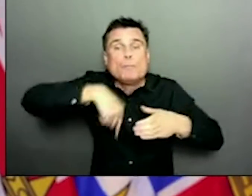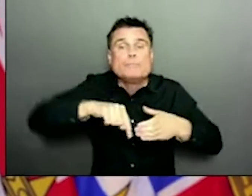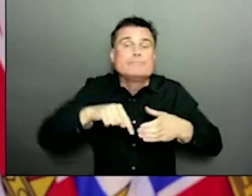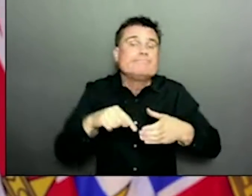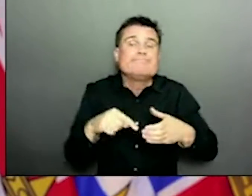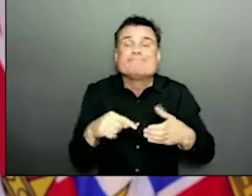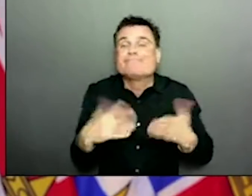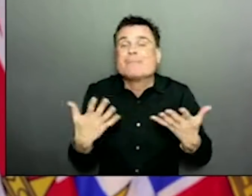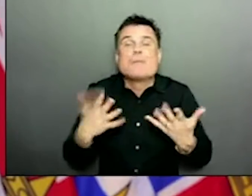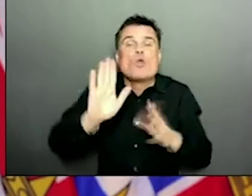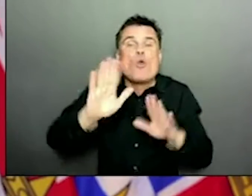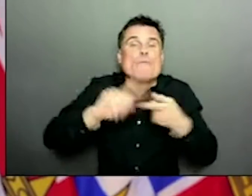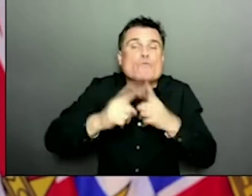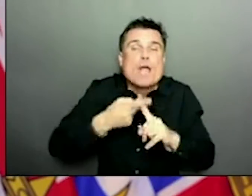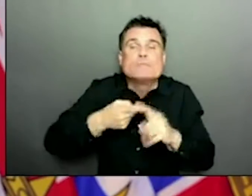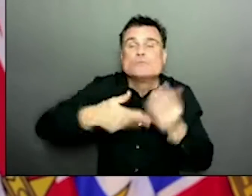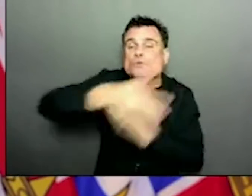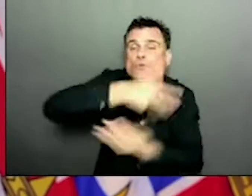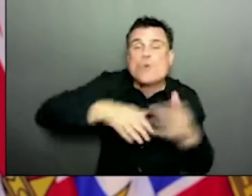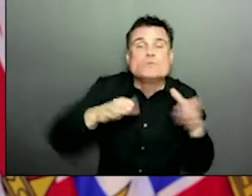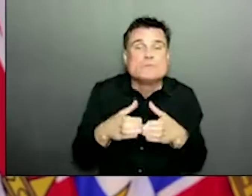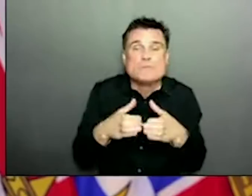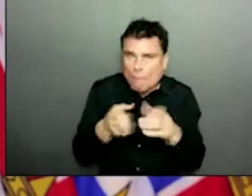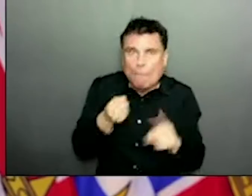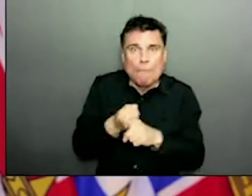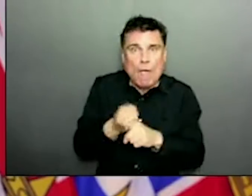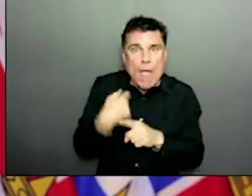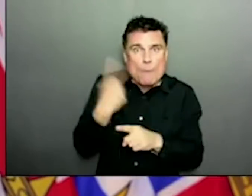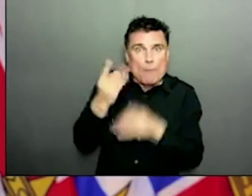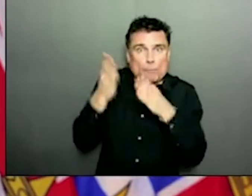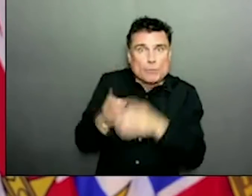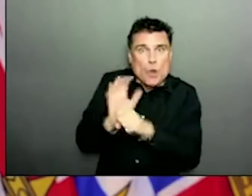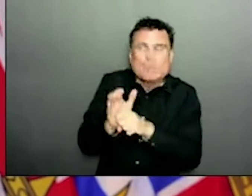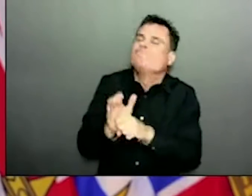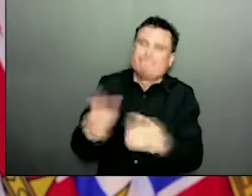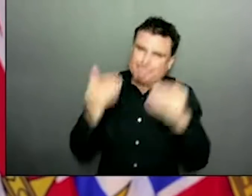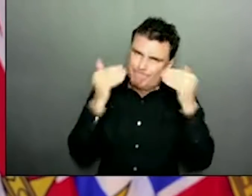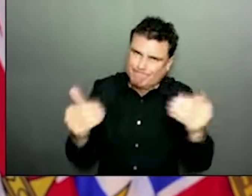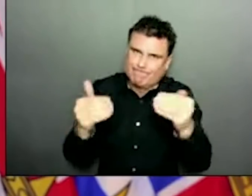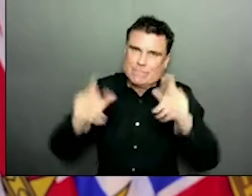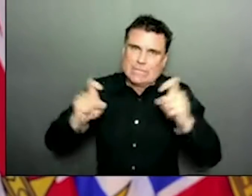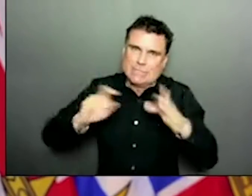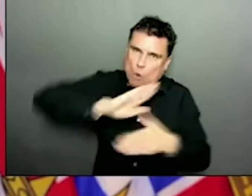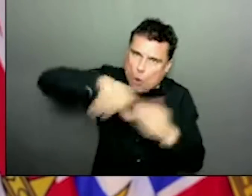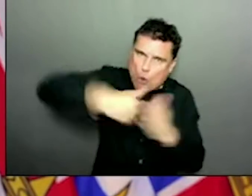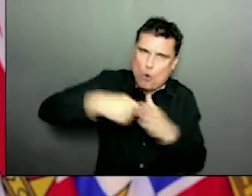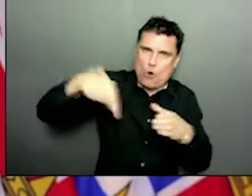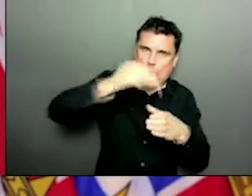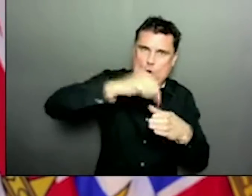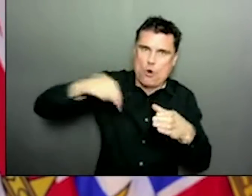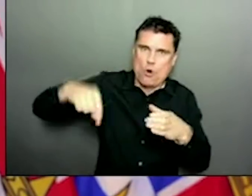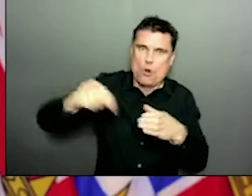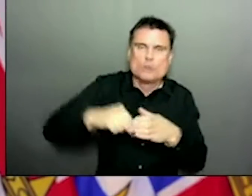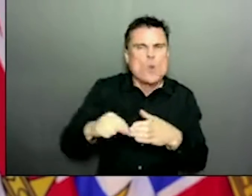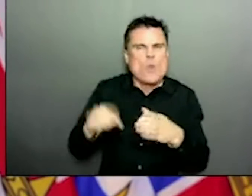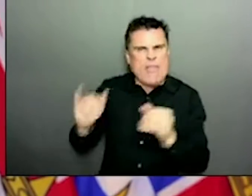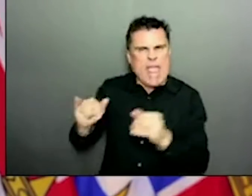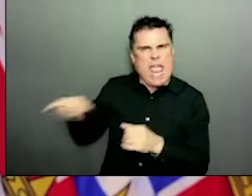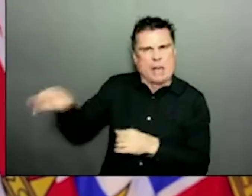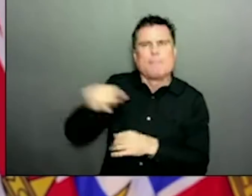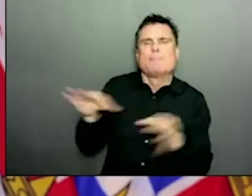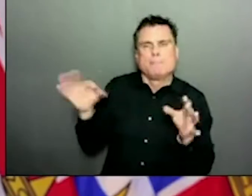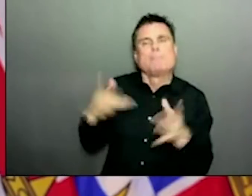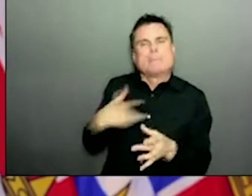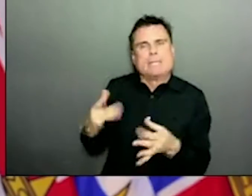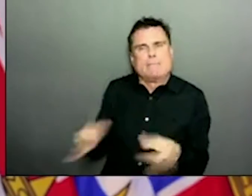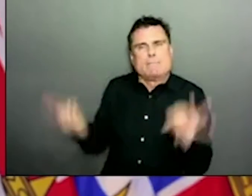What we want to do is focus where people know that they need to get tested immediately. If you've not been around anybody that